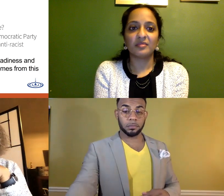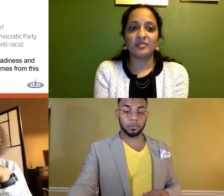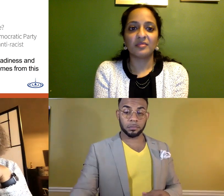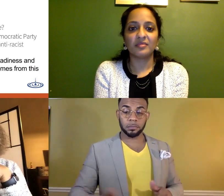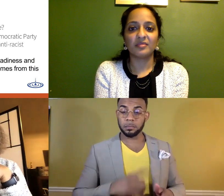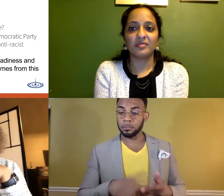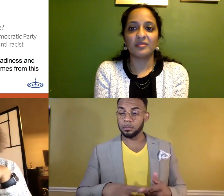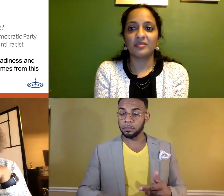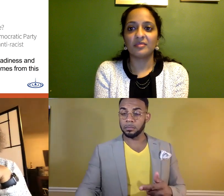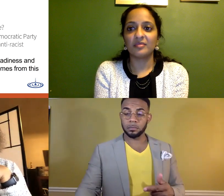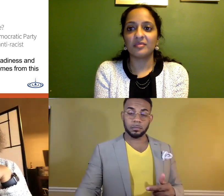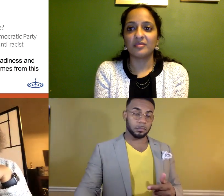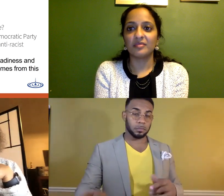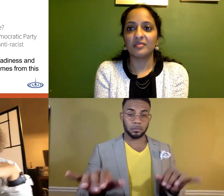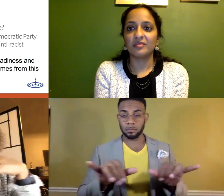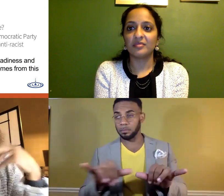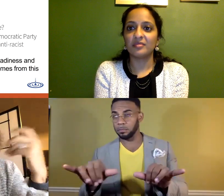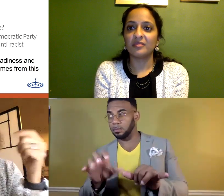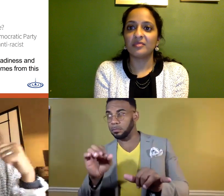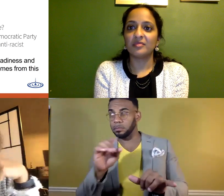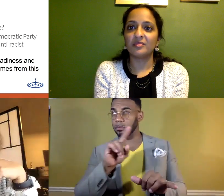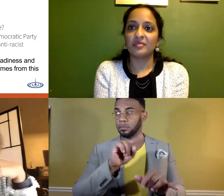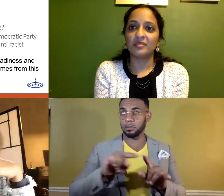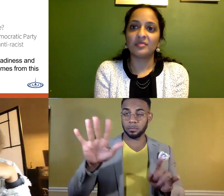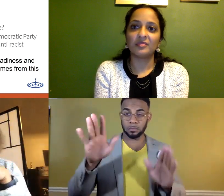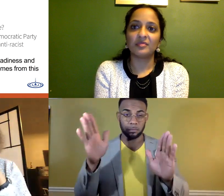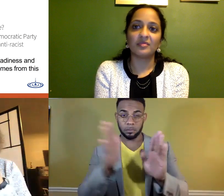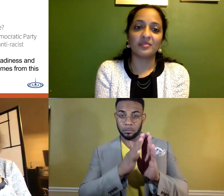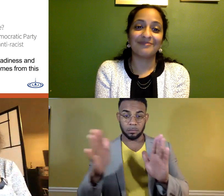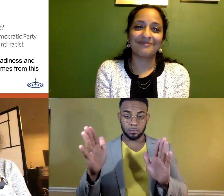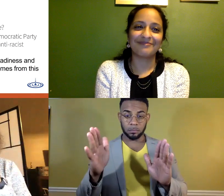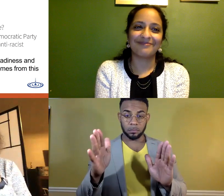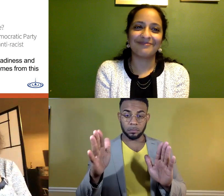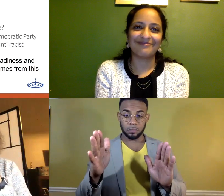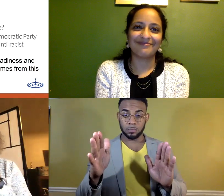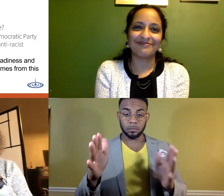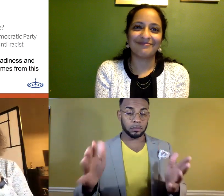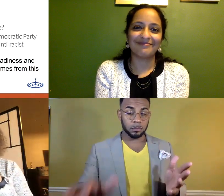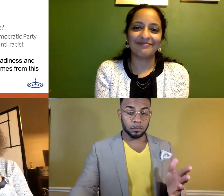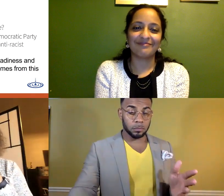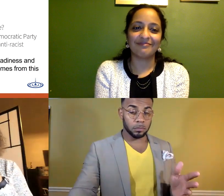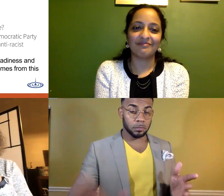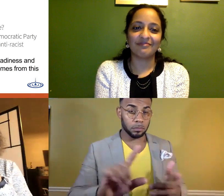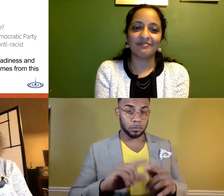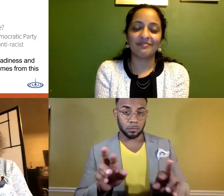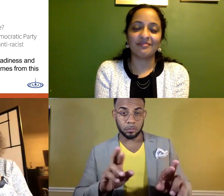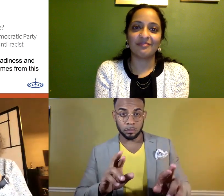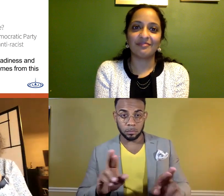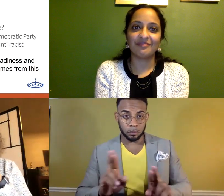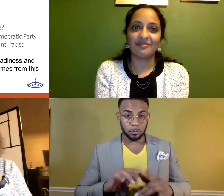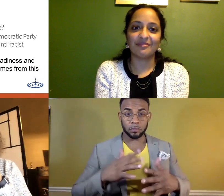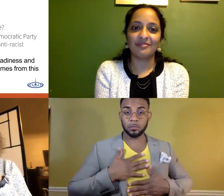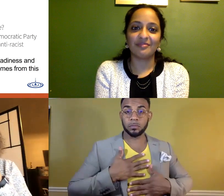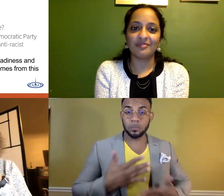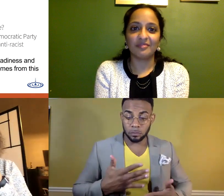And then on a scale of 1 to 5, what's your readiness and